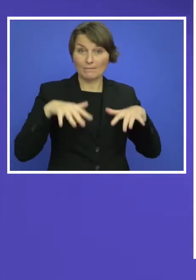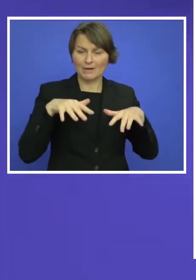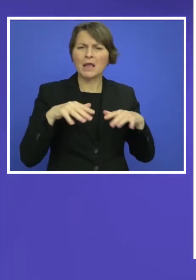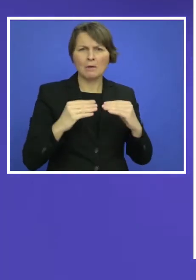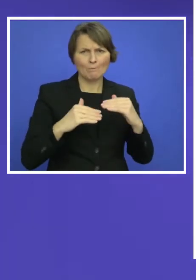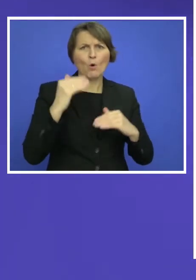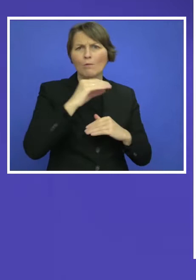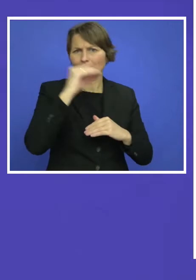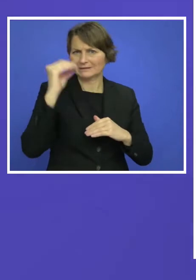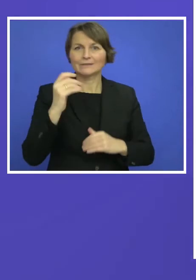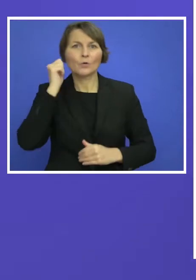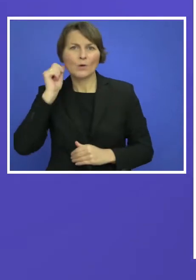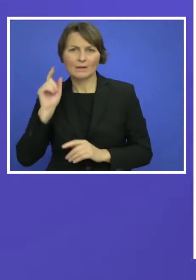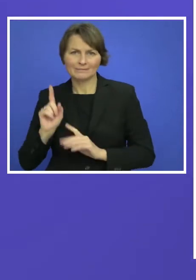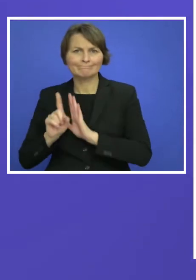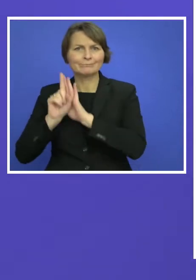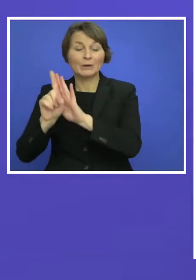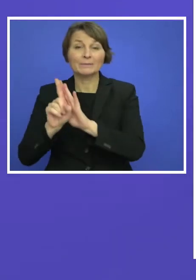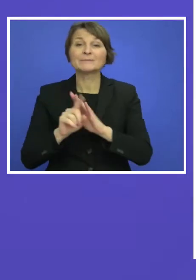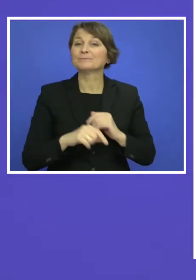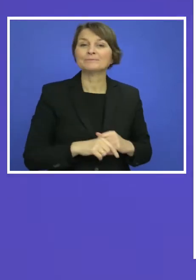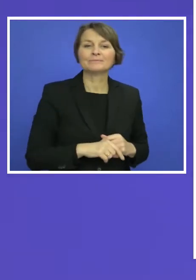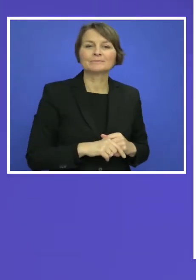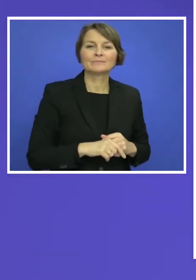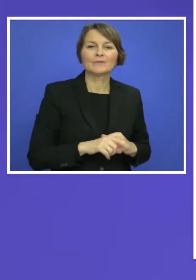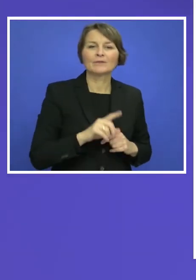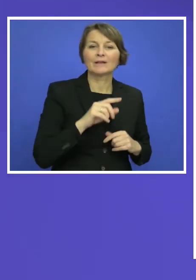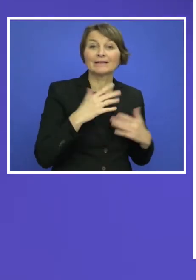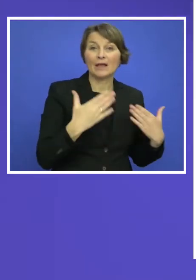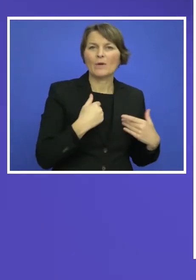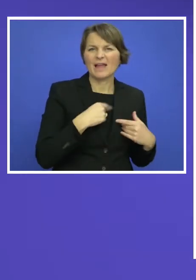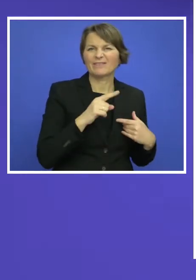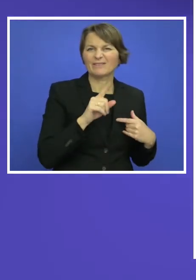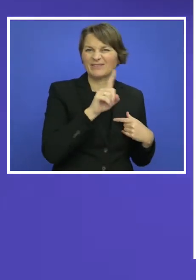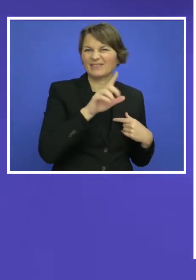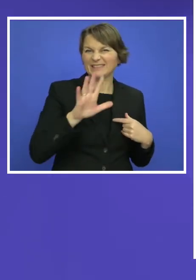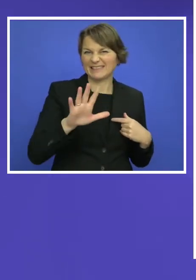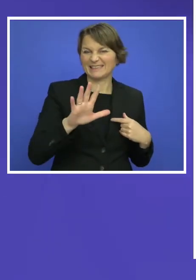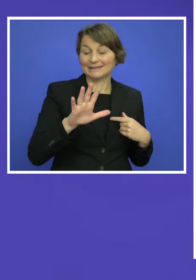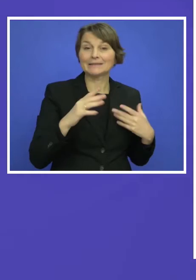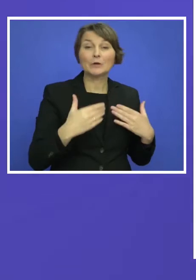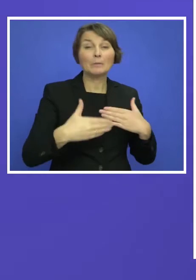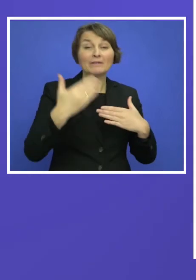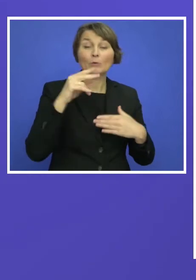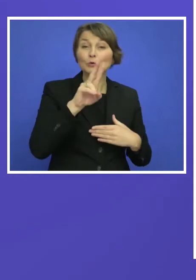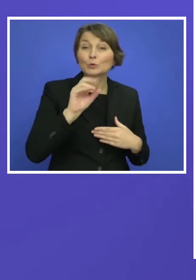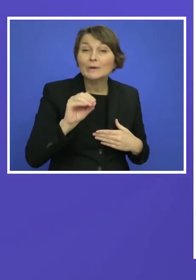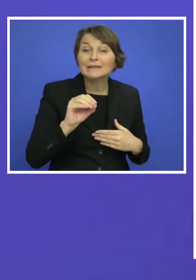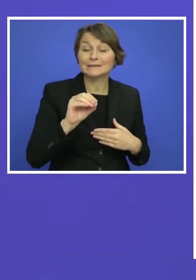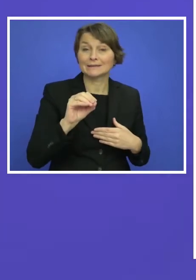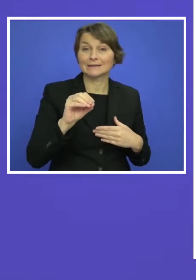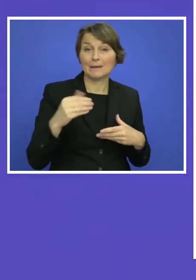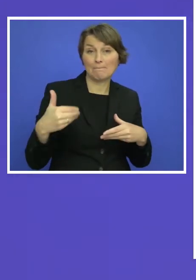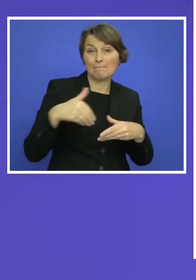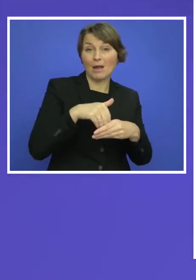only 15 female MPs. Previously, we used to have 20 MPs. So unfortunately, we're suffering